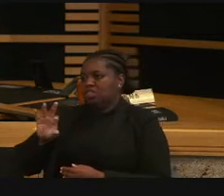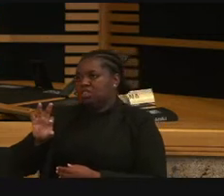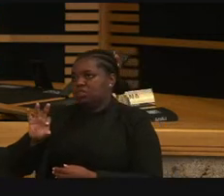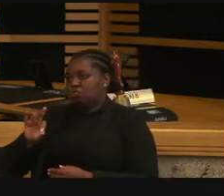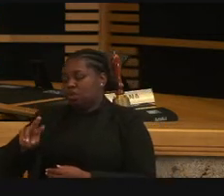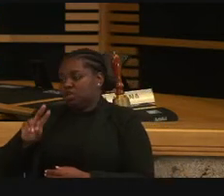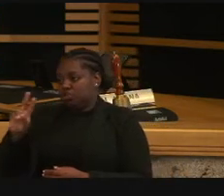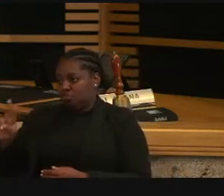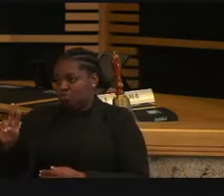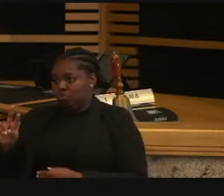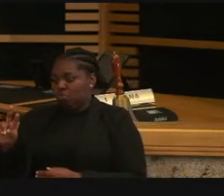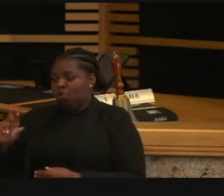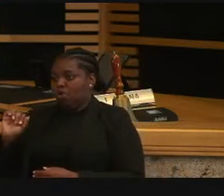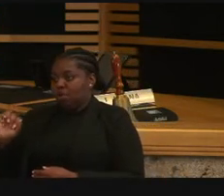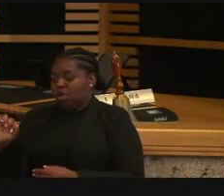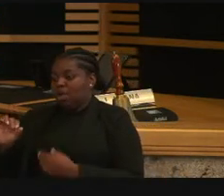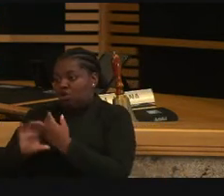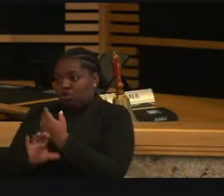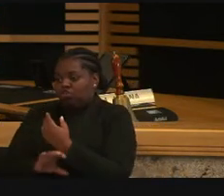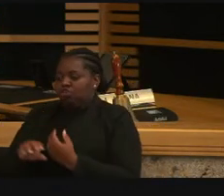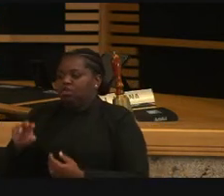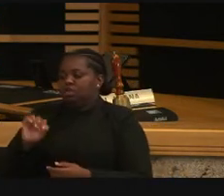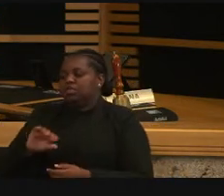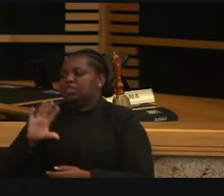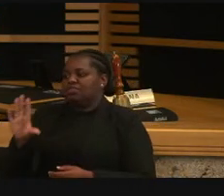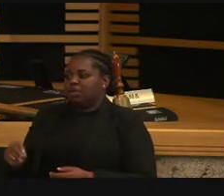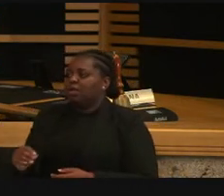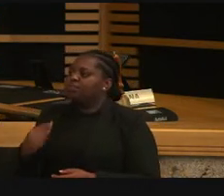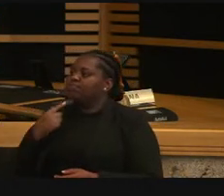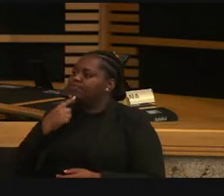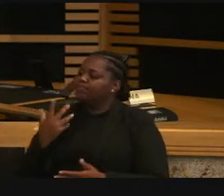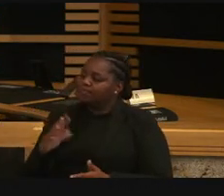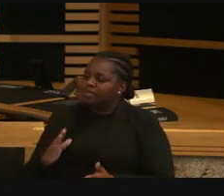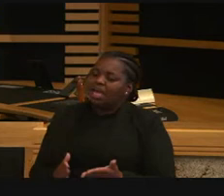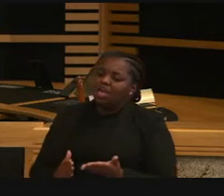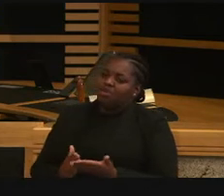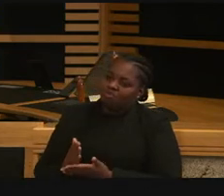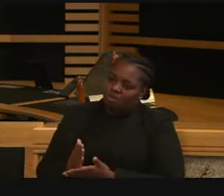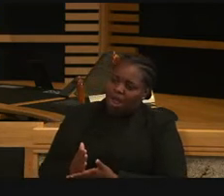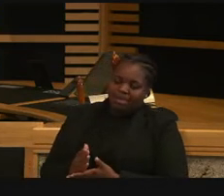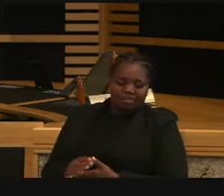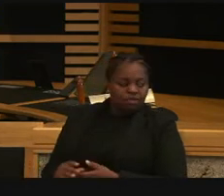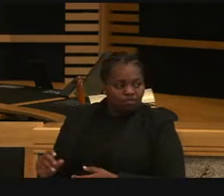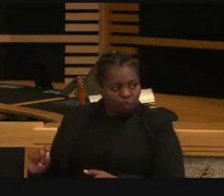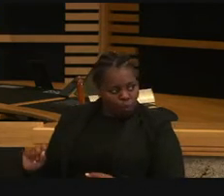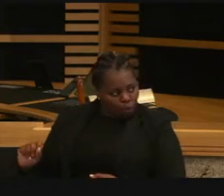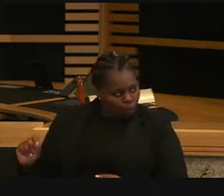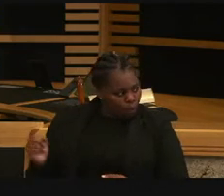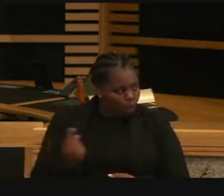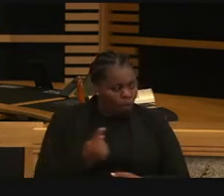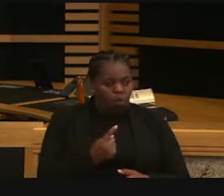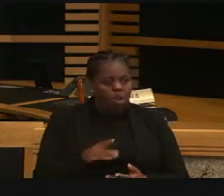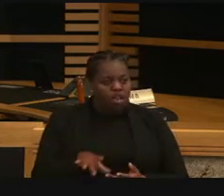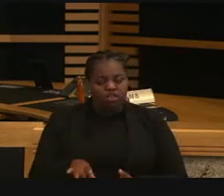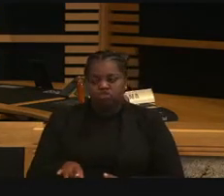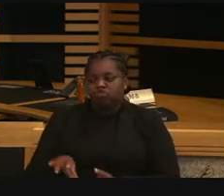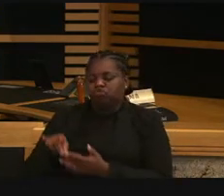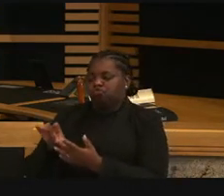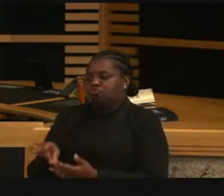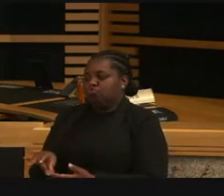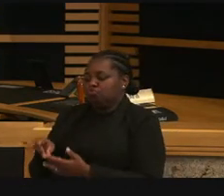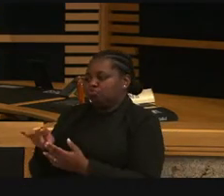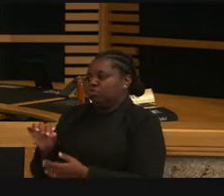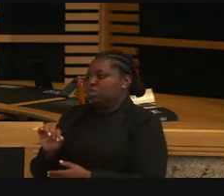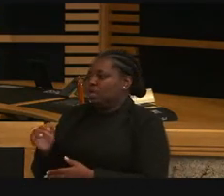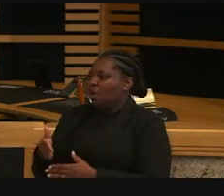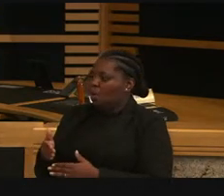Constitution of the Republic of South Africa, which confers the right of everyone to choose their trade, occupation,